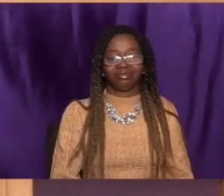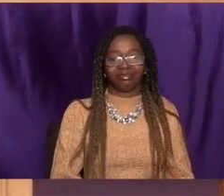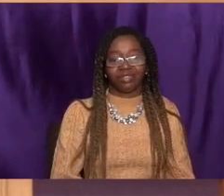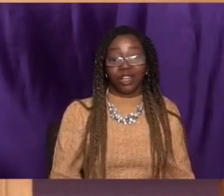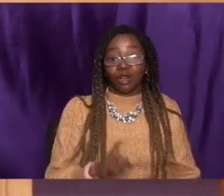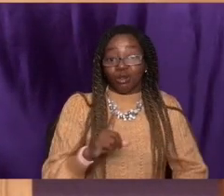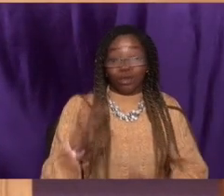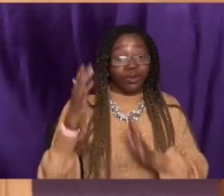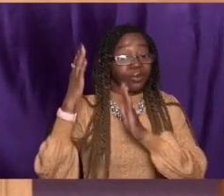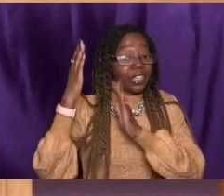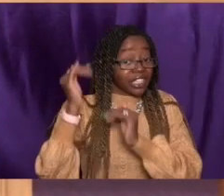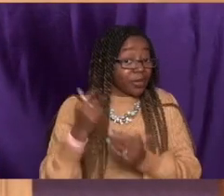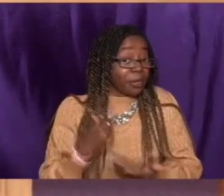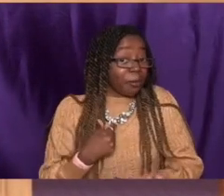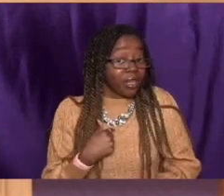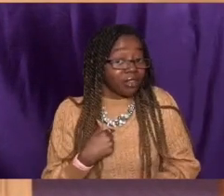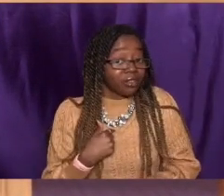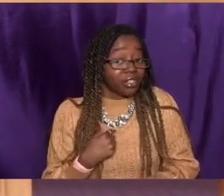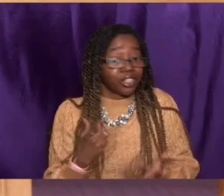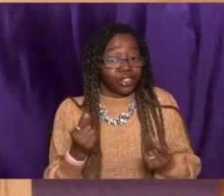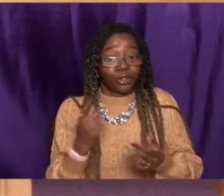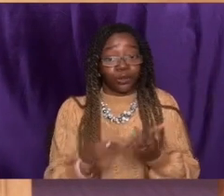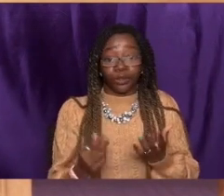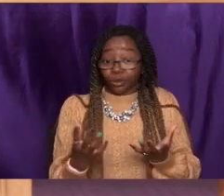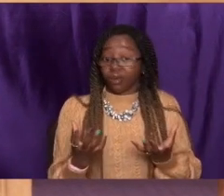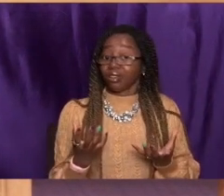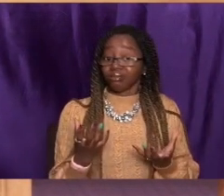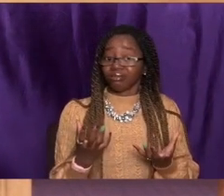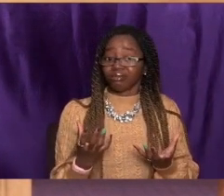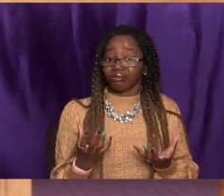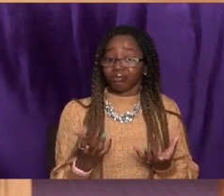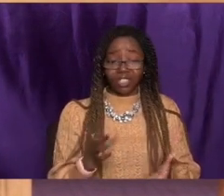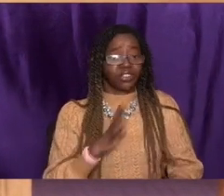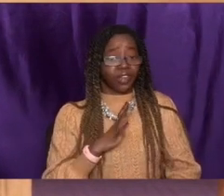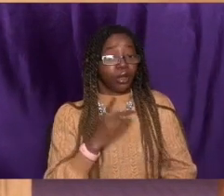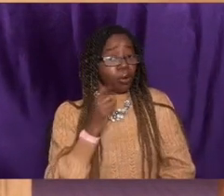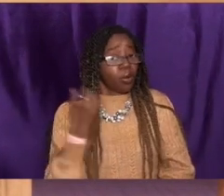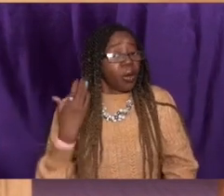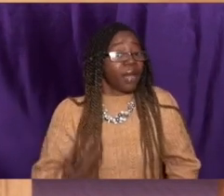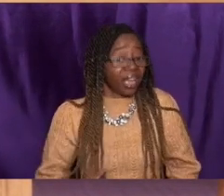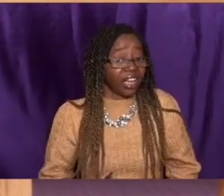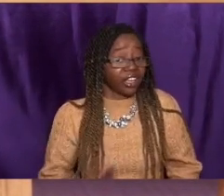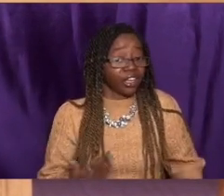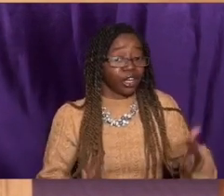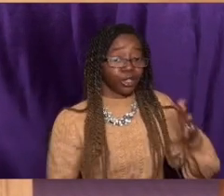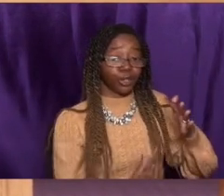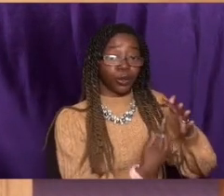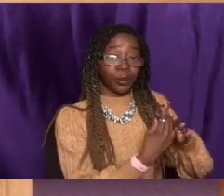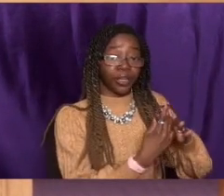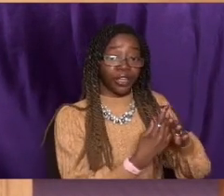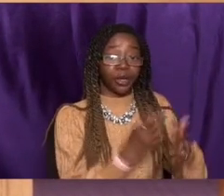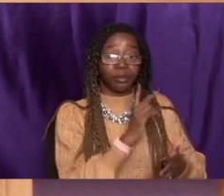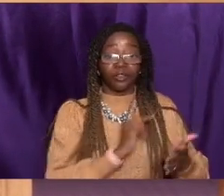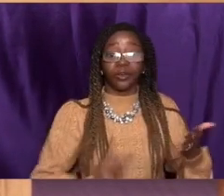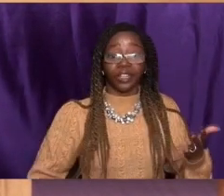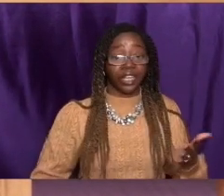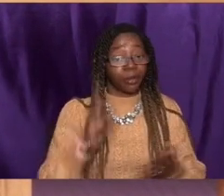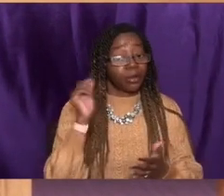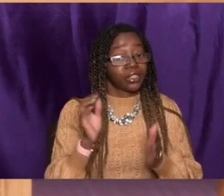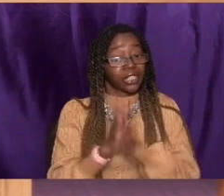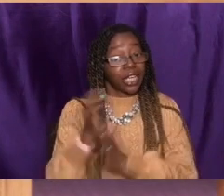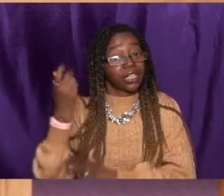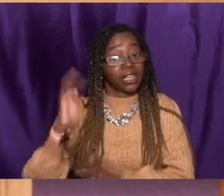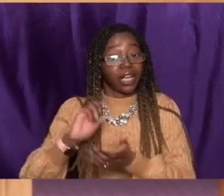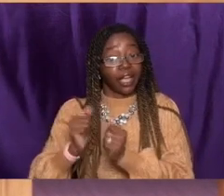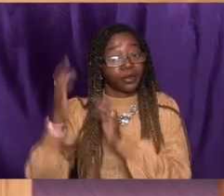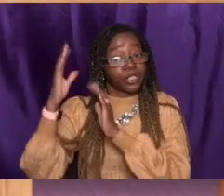You expect me to do what you've asked me to do? It's right there. Who am I to appear before Pharaoh? Moses asked God, how can